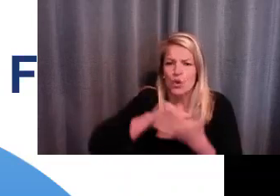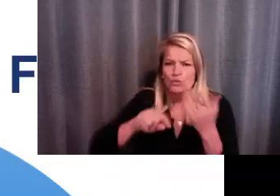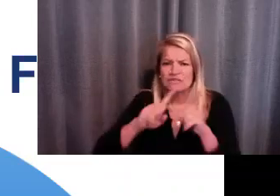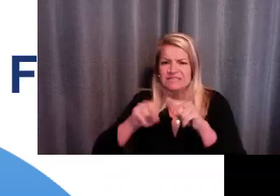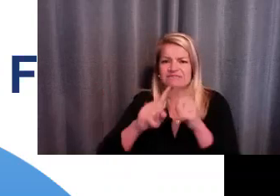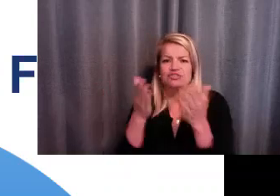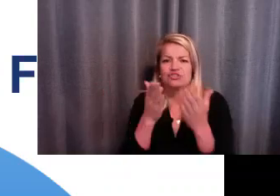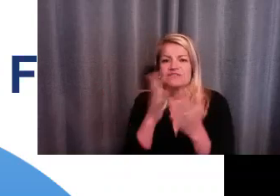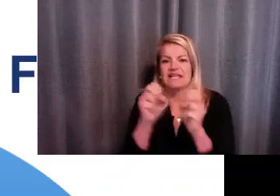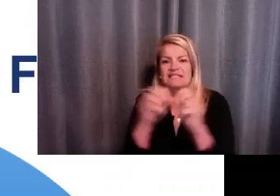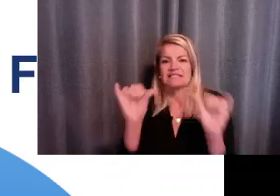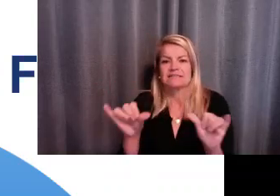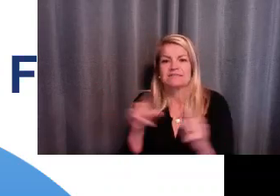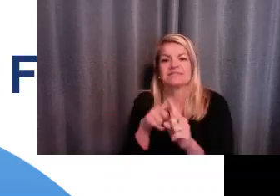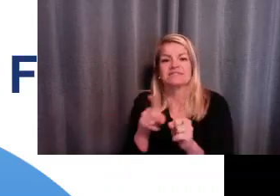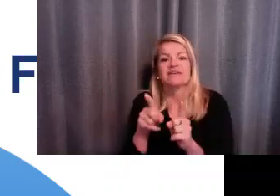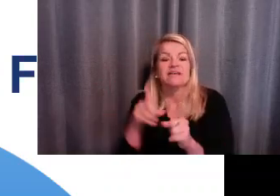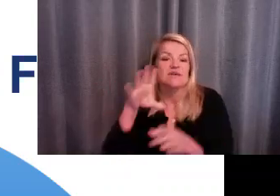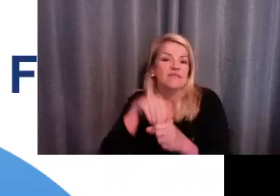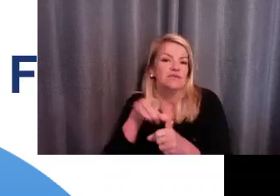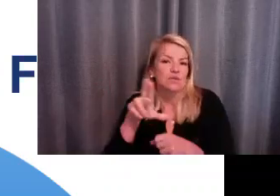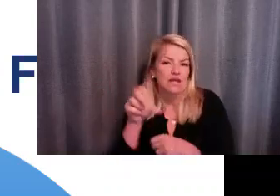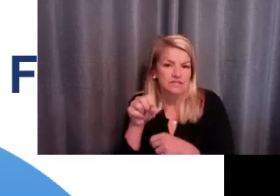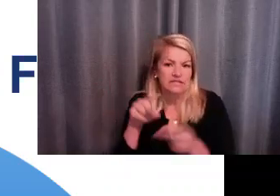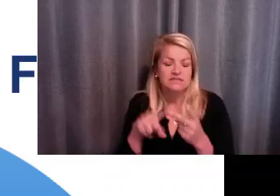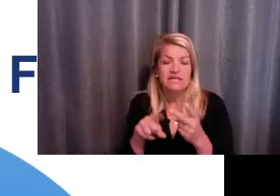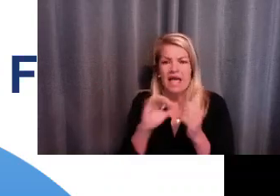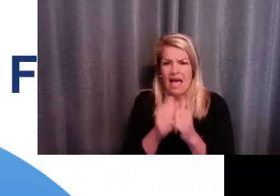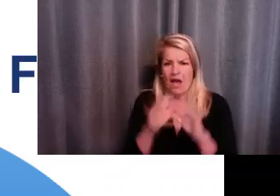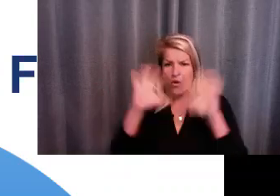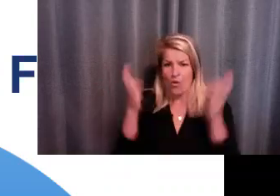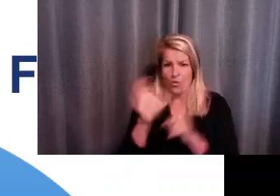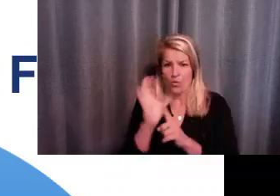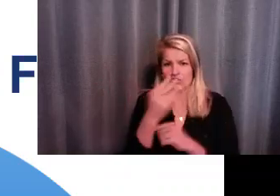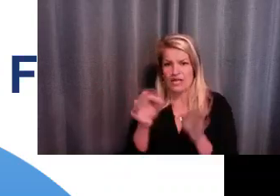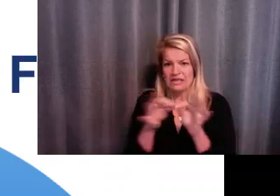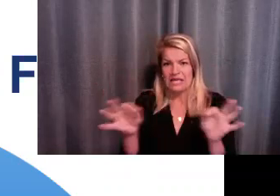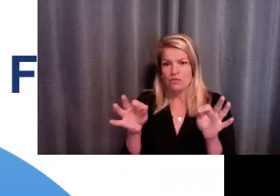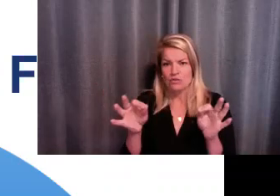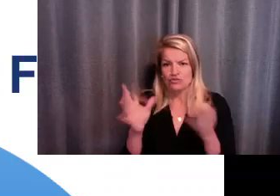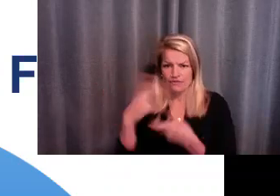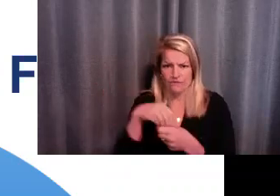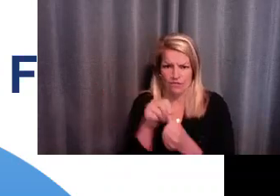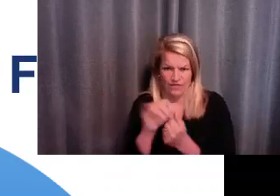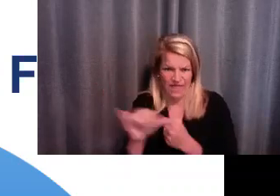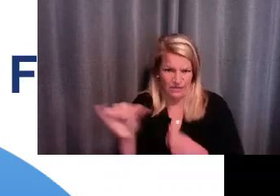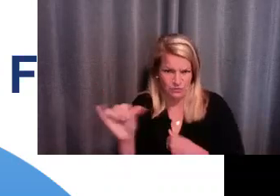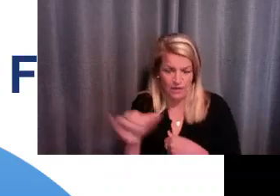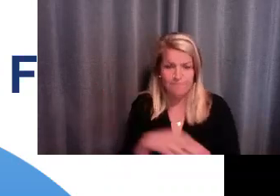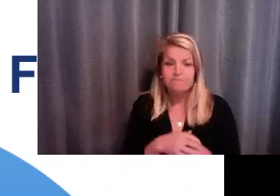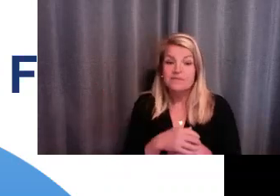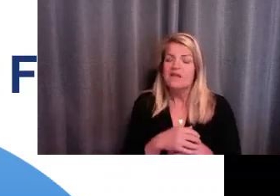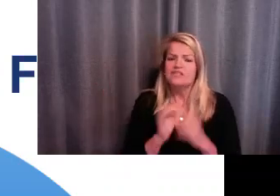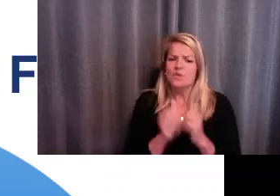and the systems in the United States, and how their culture and language play a role. So to be able to develop a